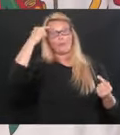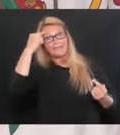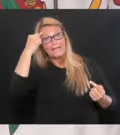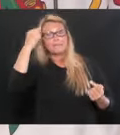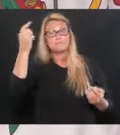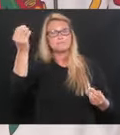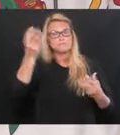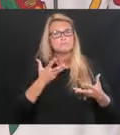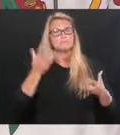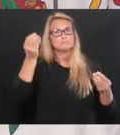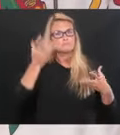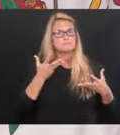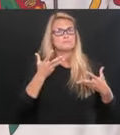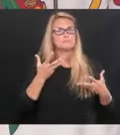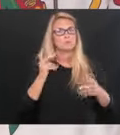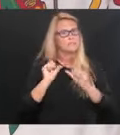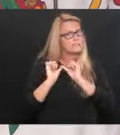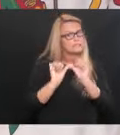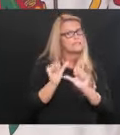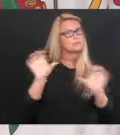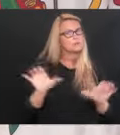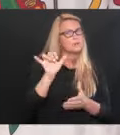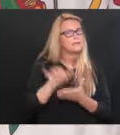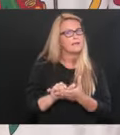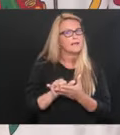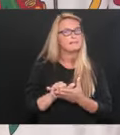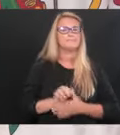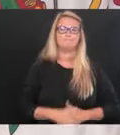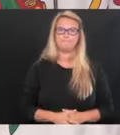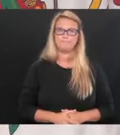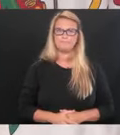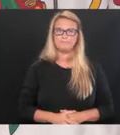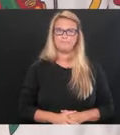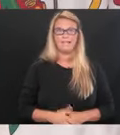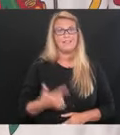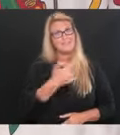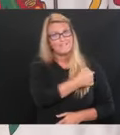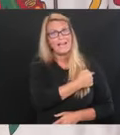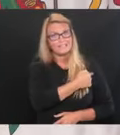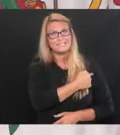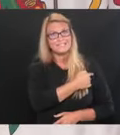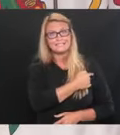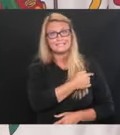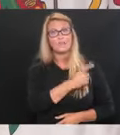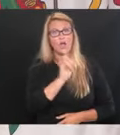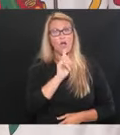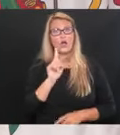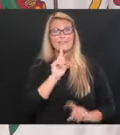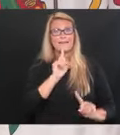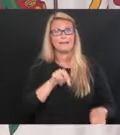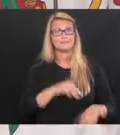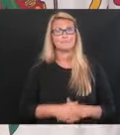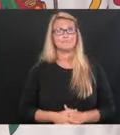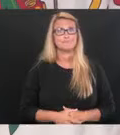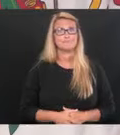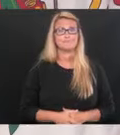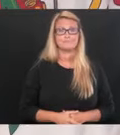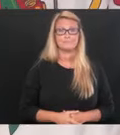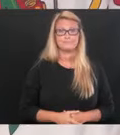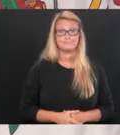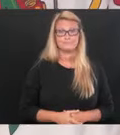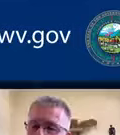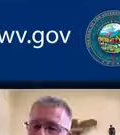we got to keep at this, because this is our way out. I mean, the vaccines are our way out, period. All